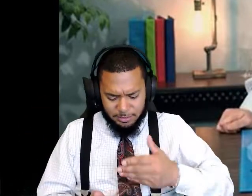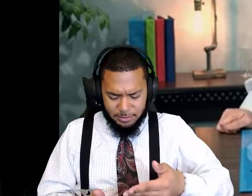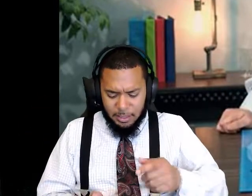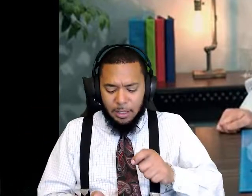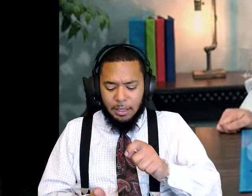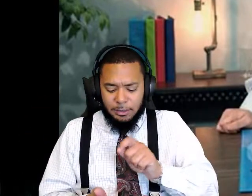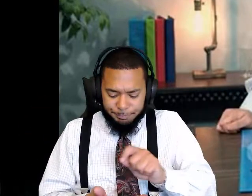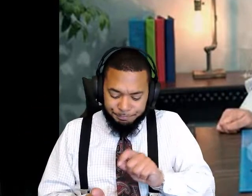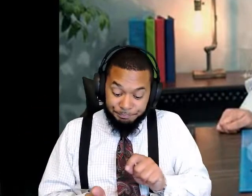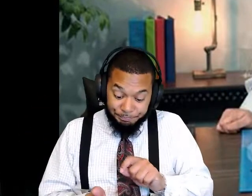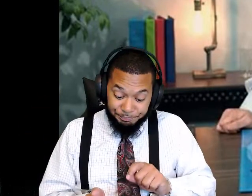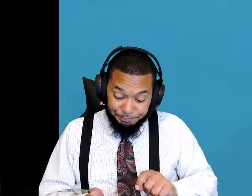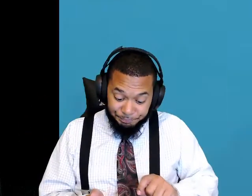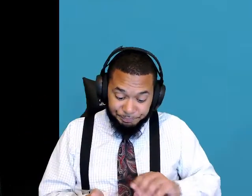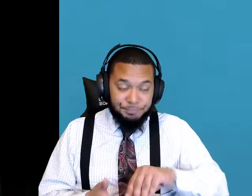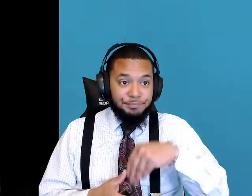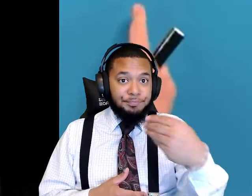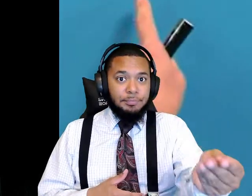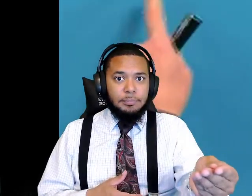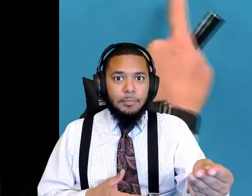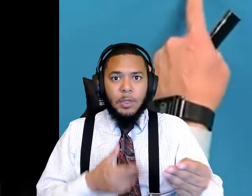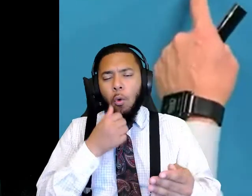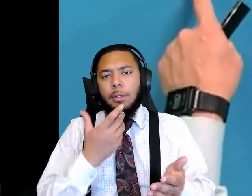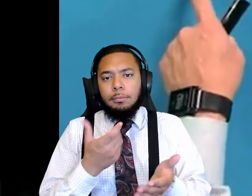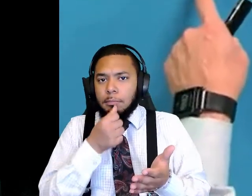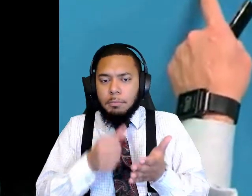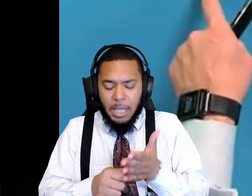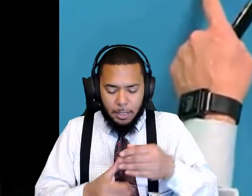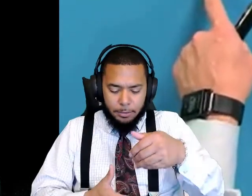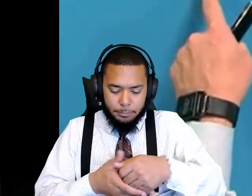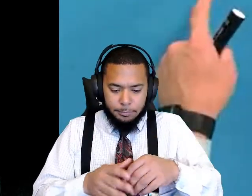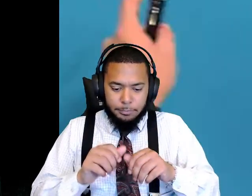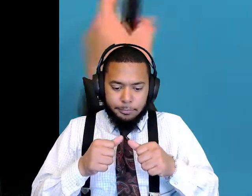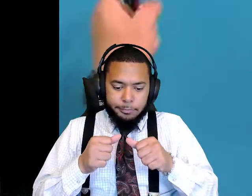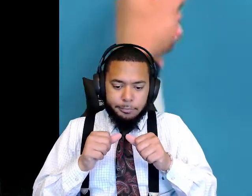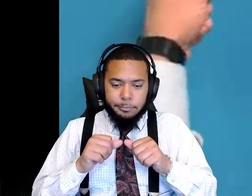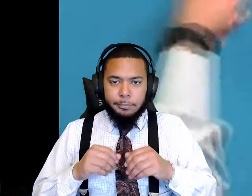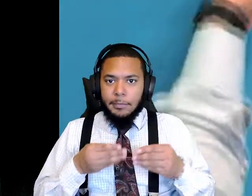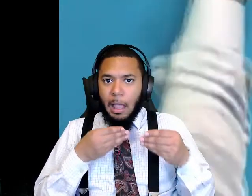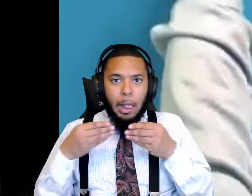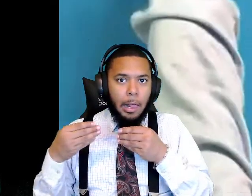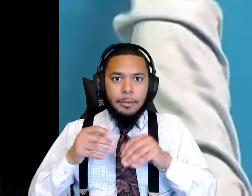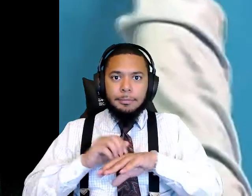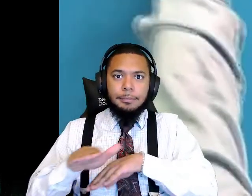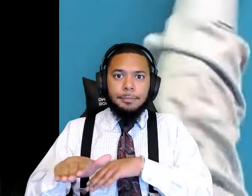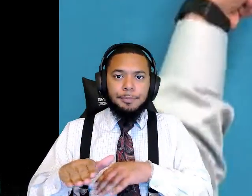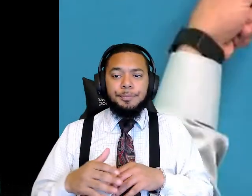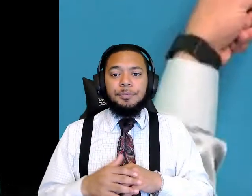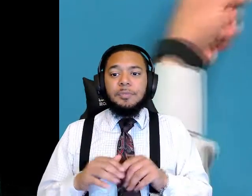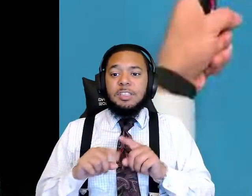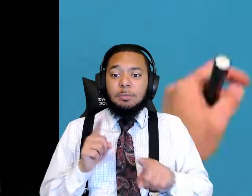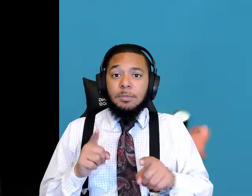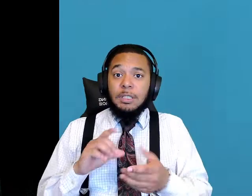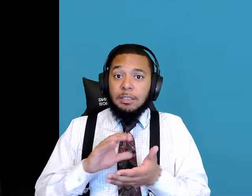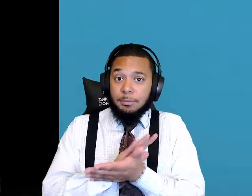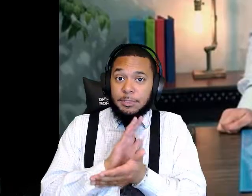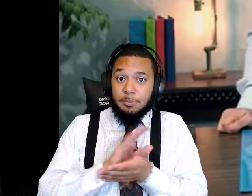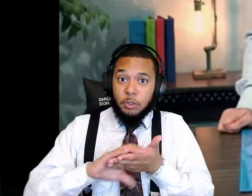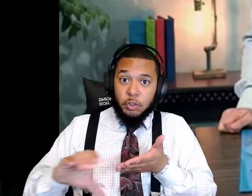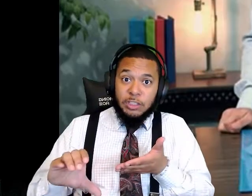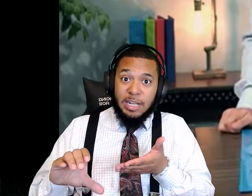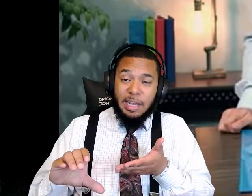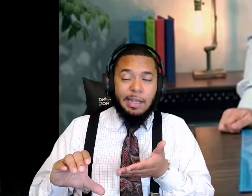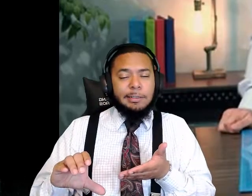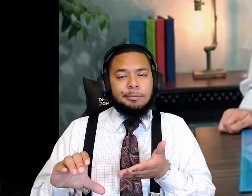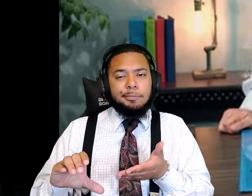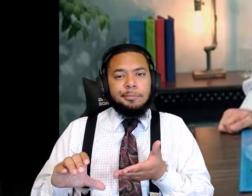them that paper check. So these are definitely going out of style. These are in the forefront of the